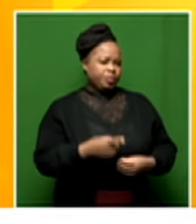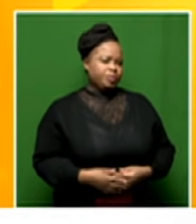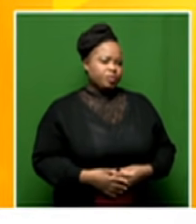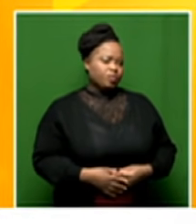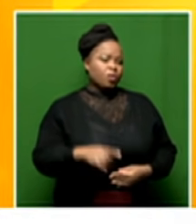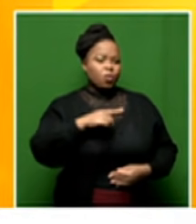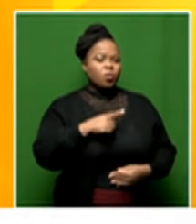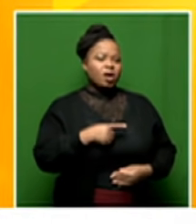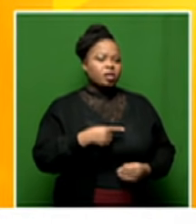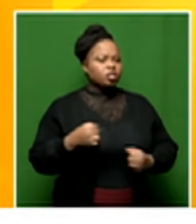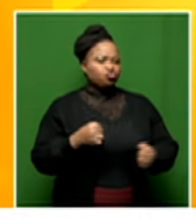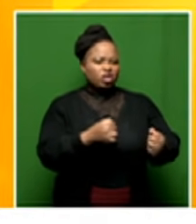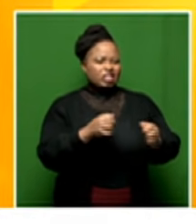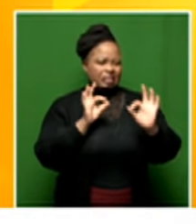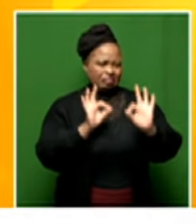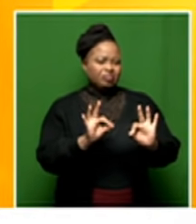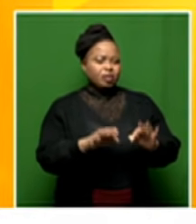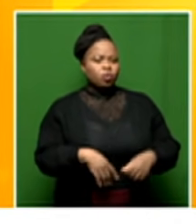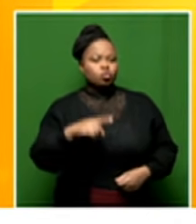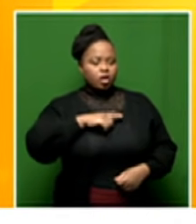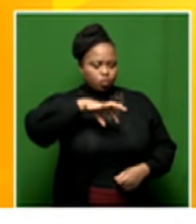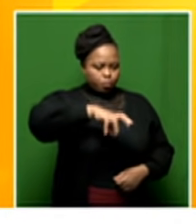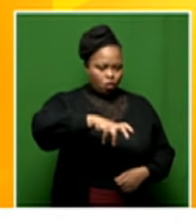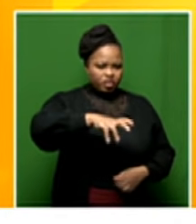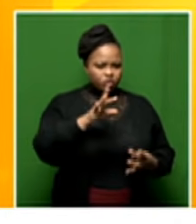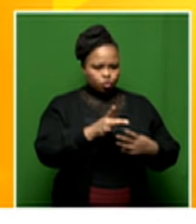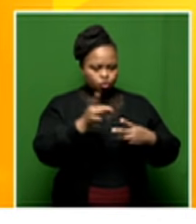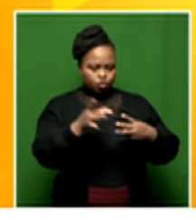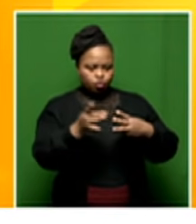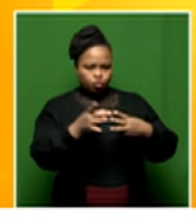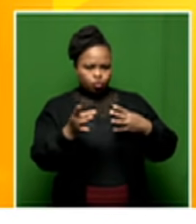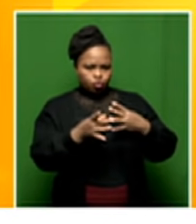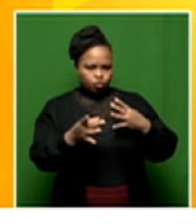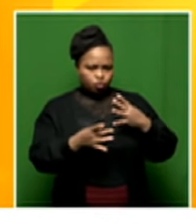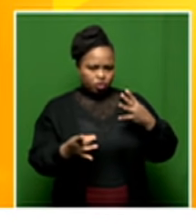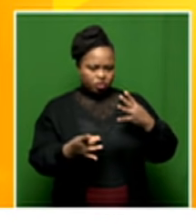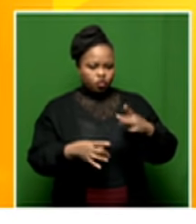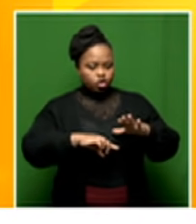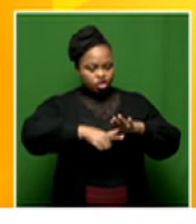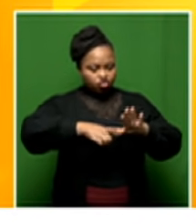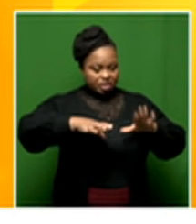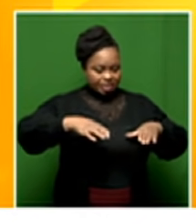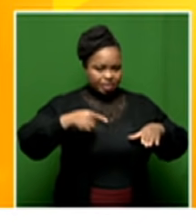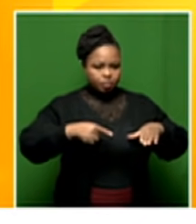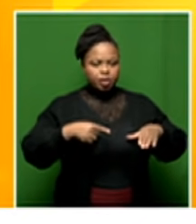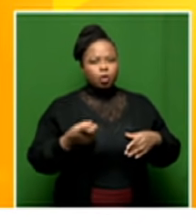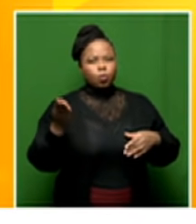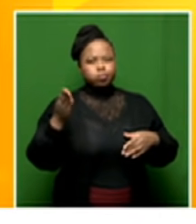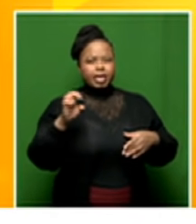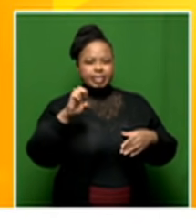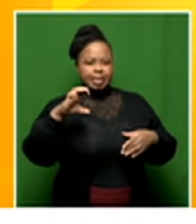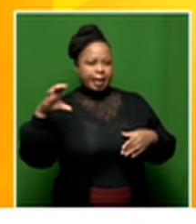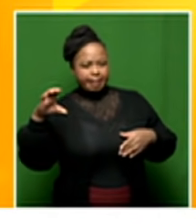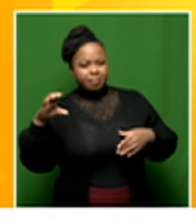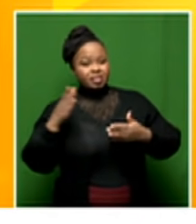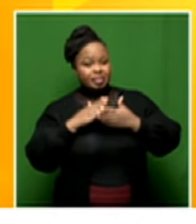that has been the strategy. You're quite right. There was a selection of a particular district or sub-districts in the Eastern Cape. But